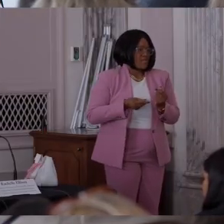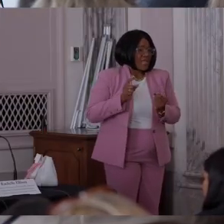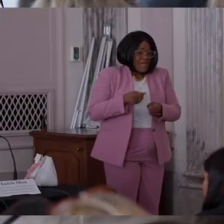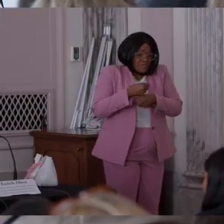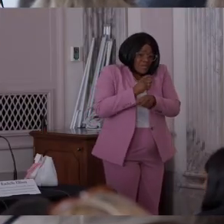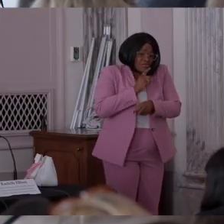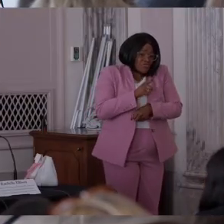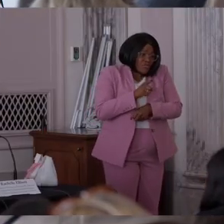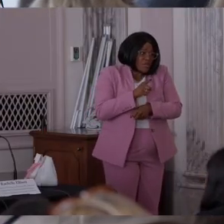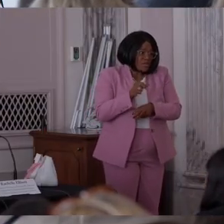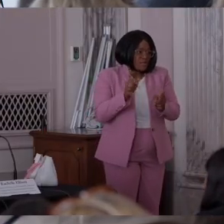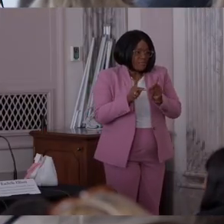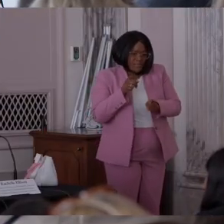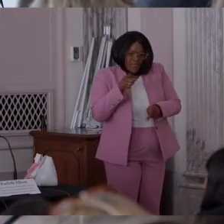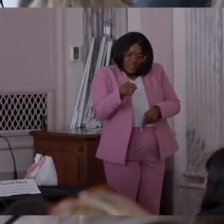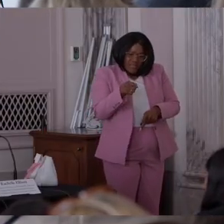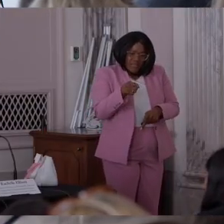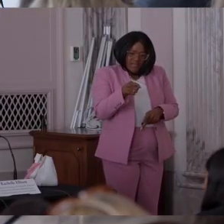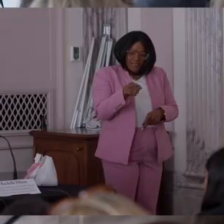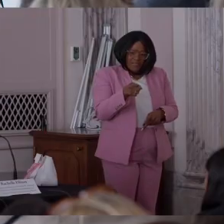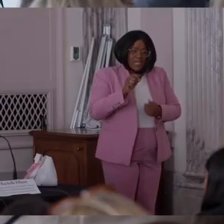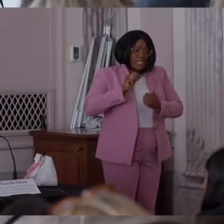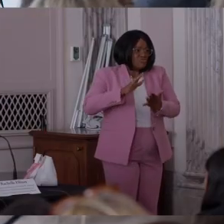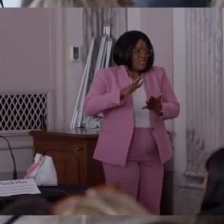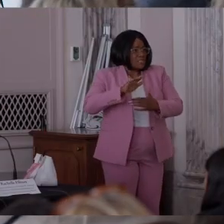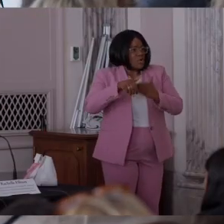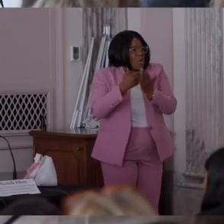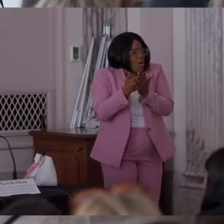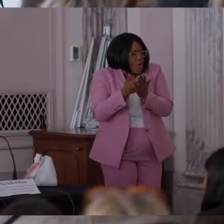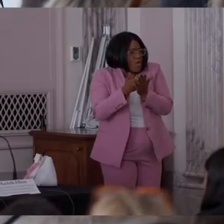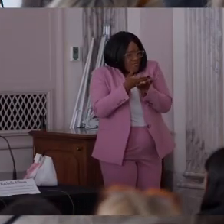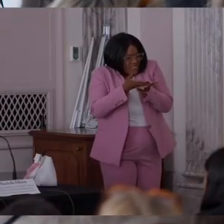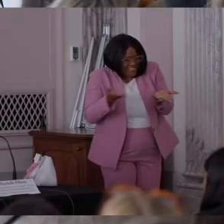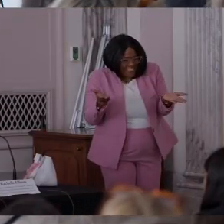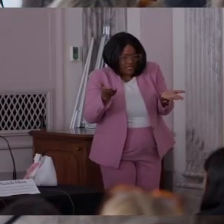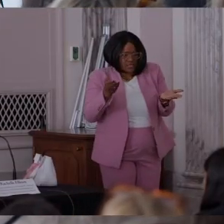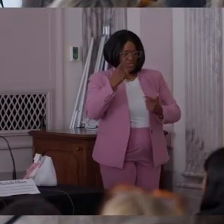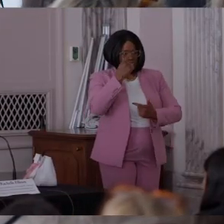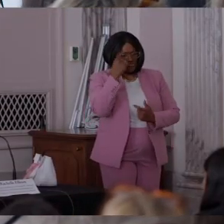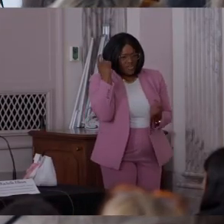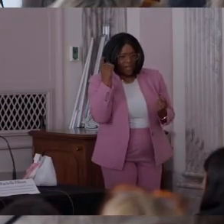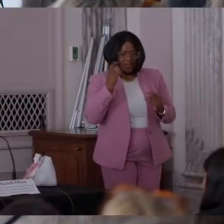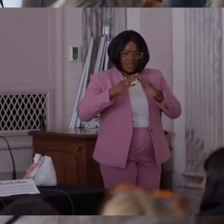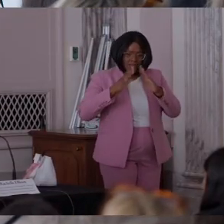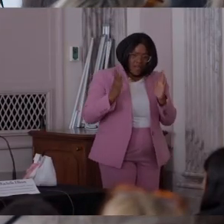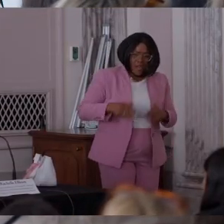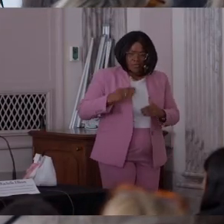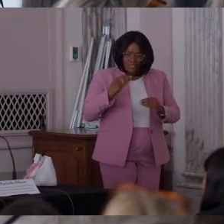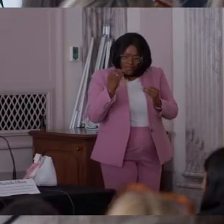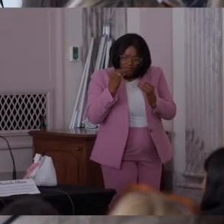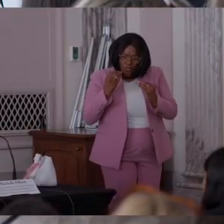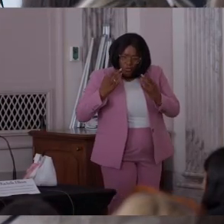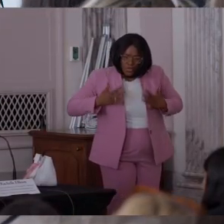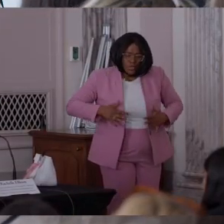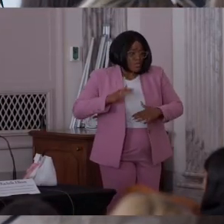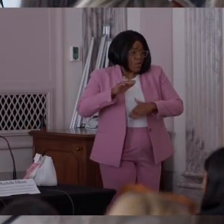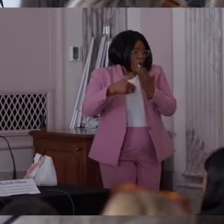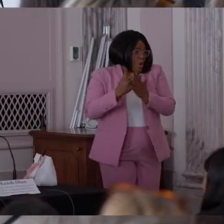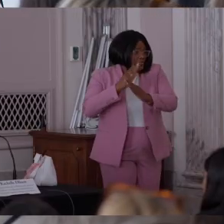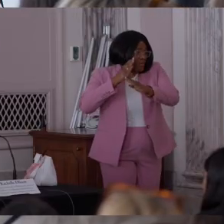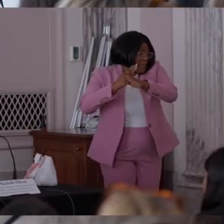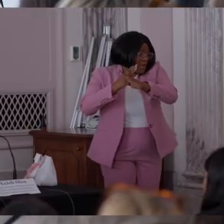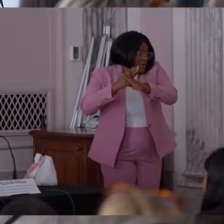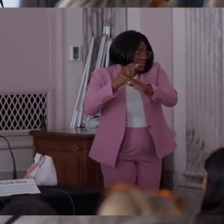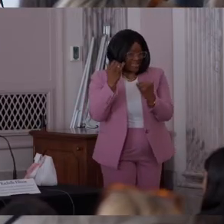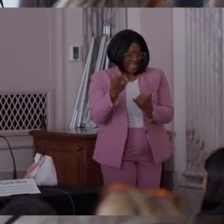sure people are addressing the trauma and being able to overcome some of those barriers that have caused them to be homeless in the